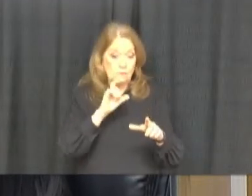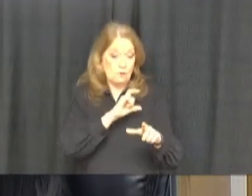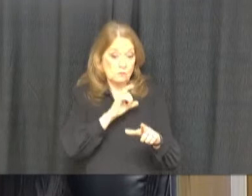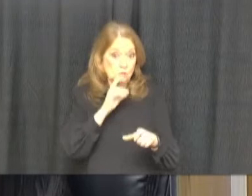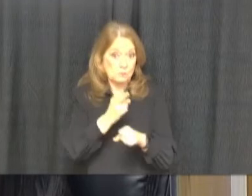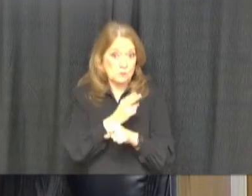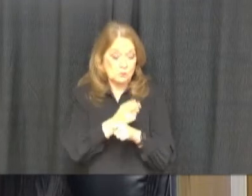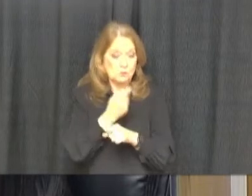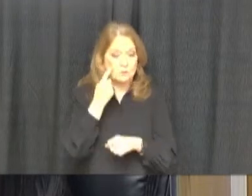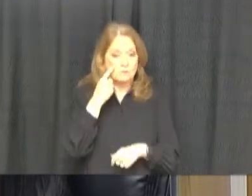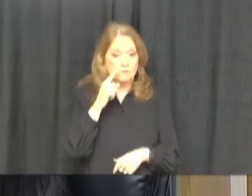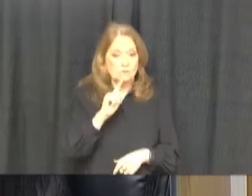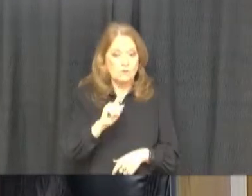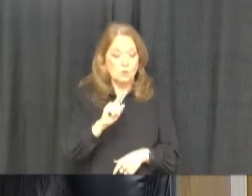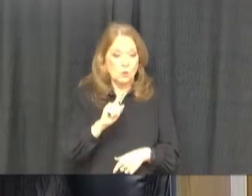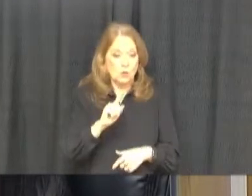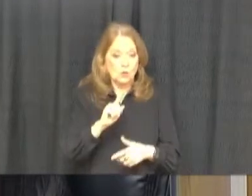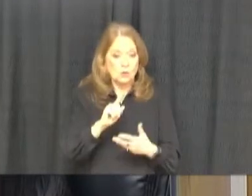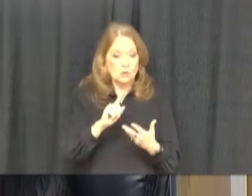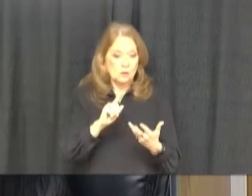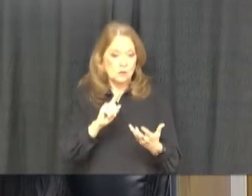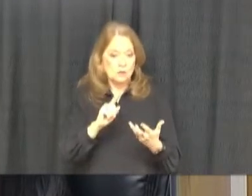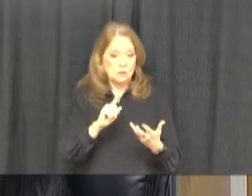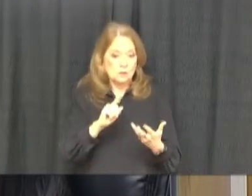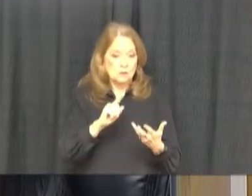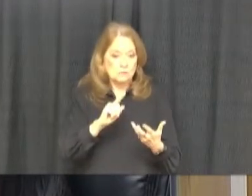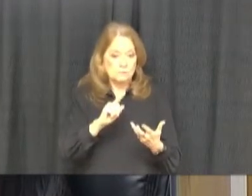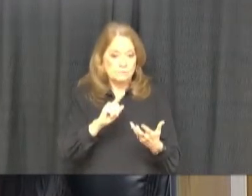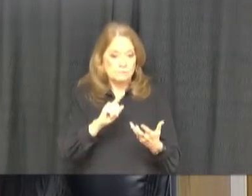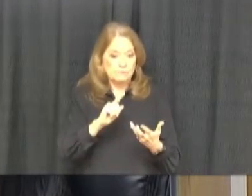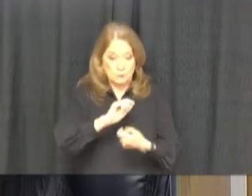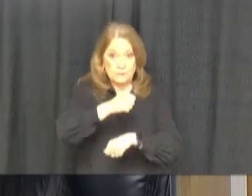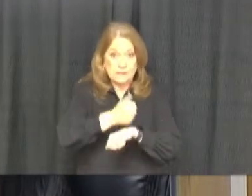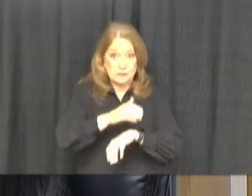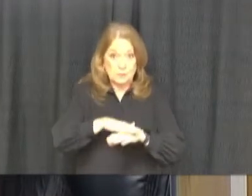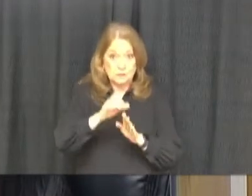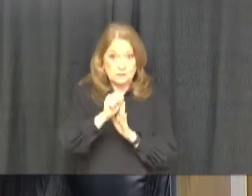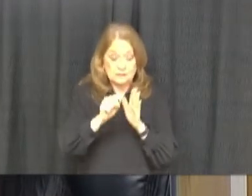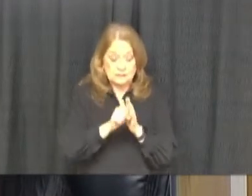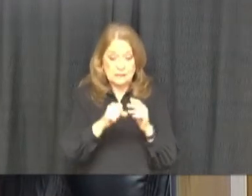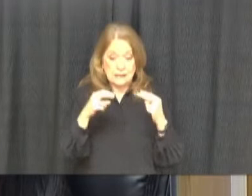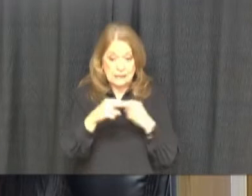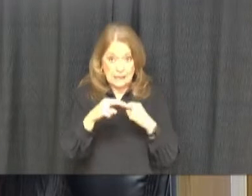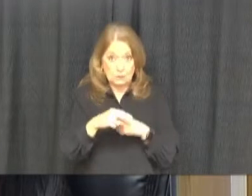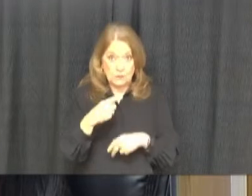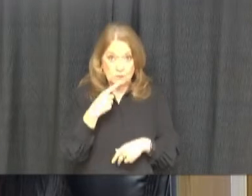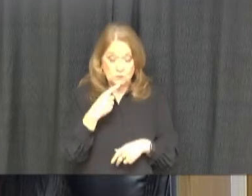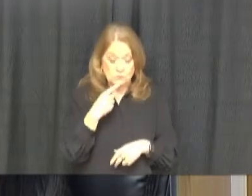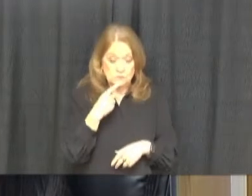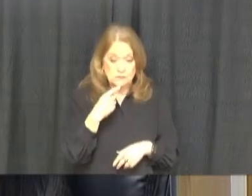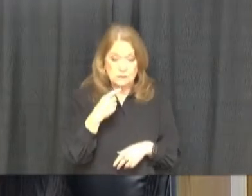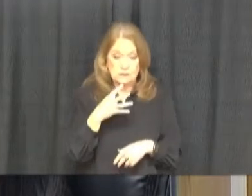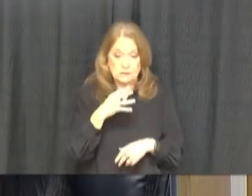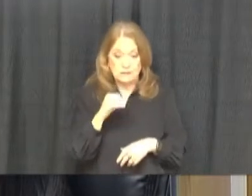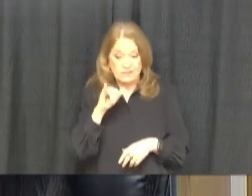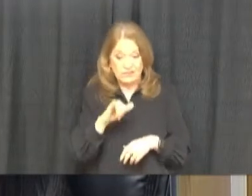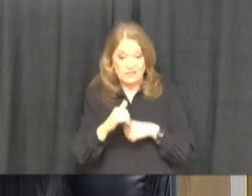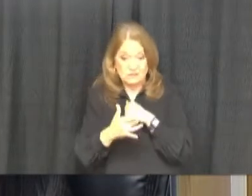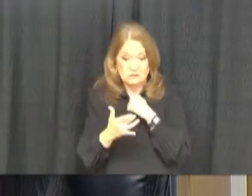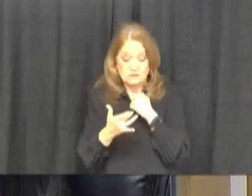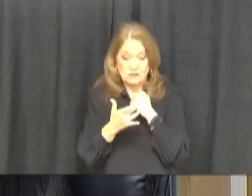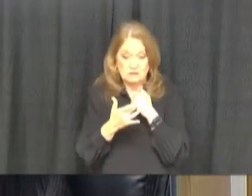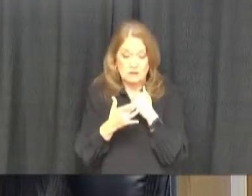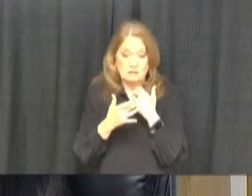them, or will these things be set up on the state highways by just technology, or will